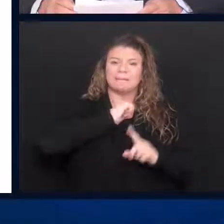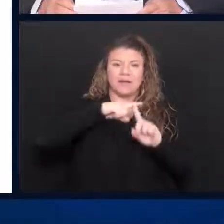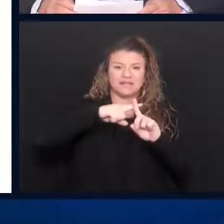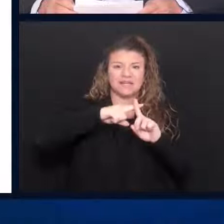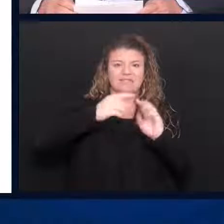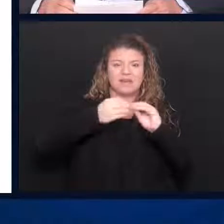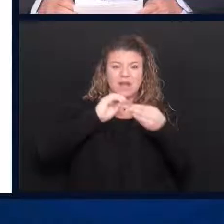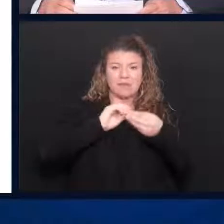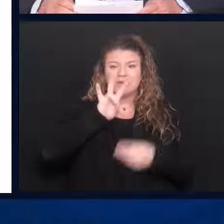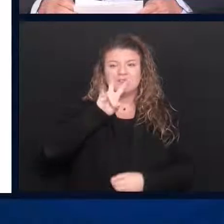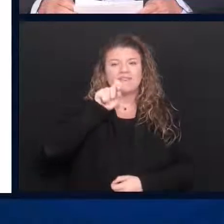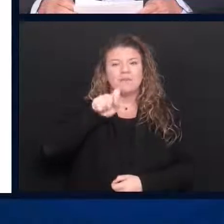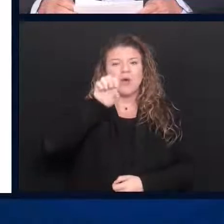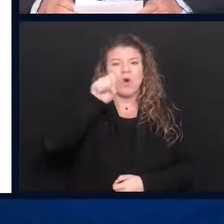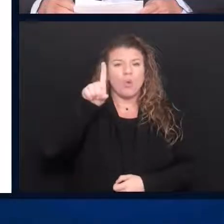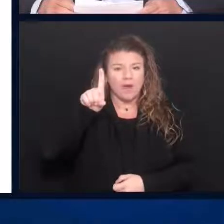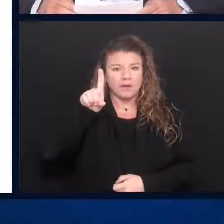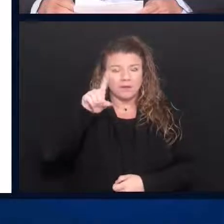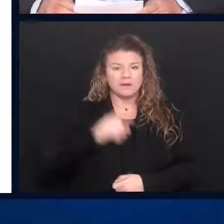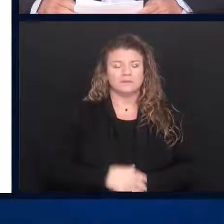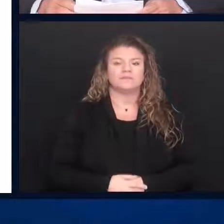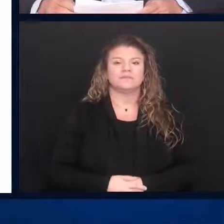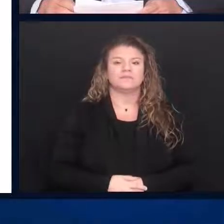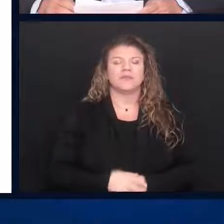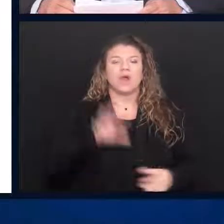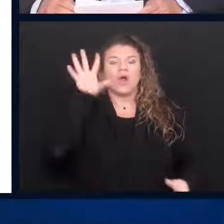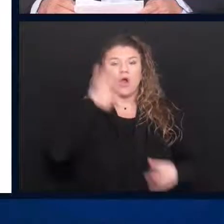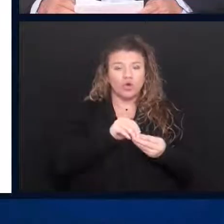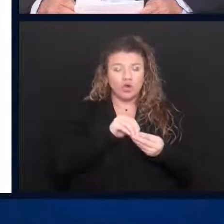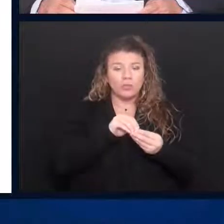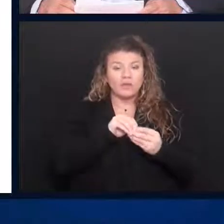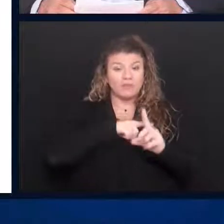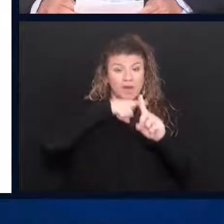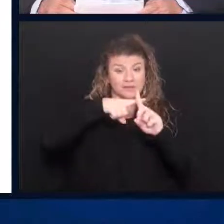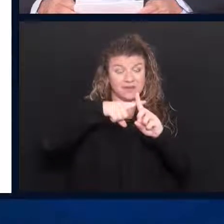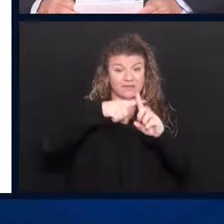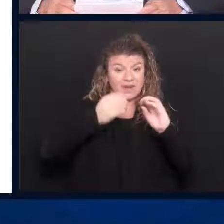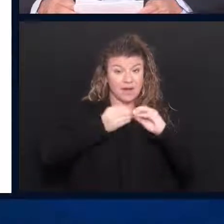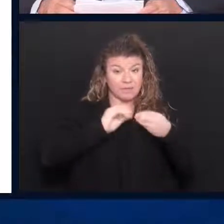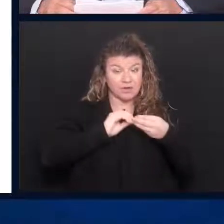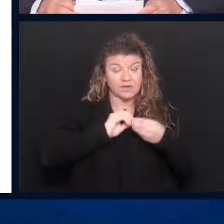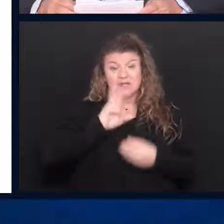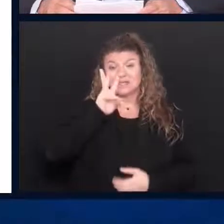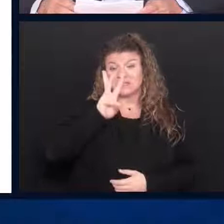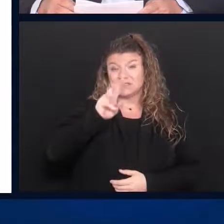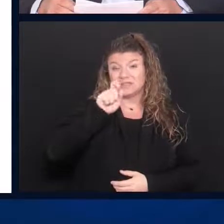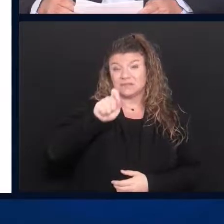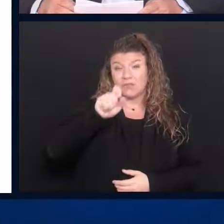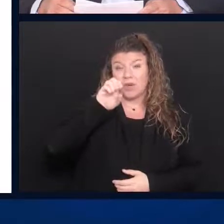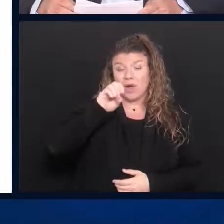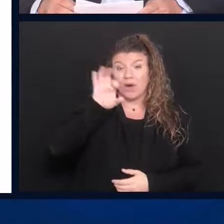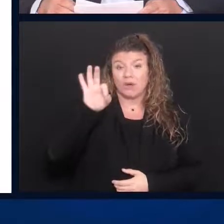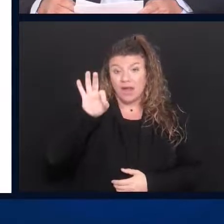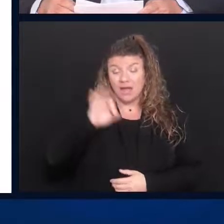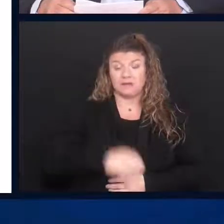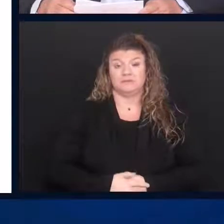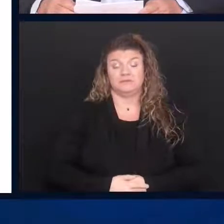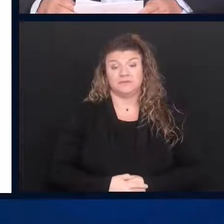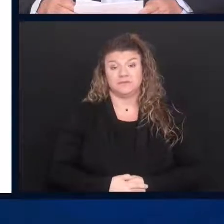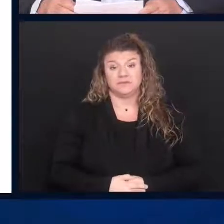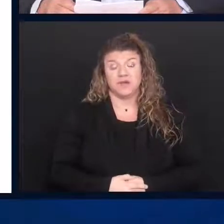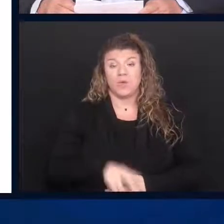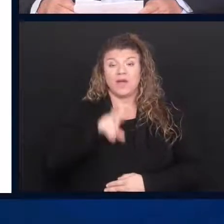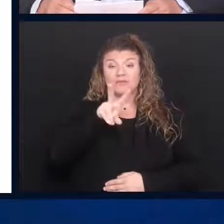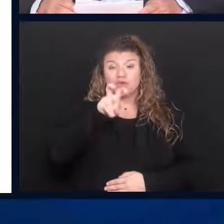at 7.01. Our cumulative positivity rate is at 6.09. We